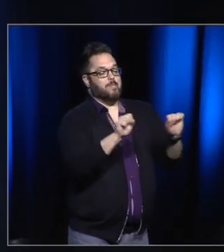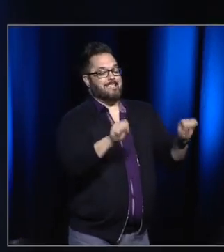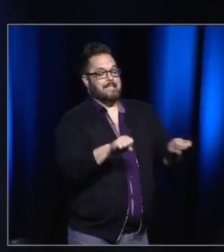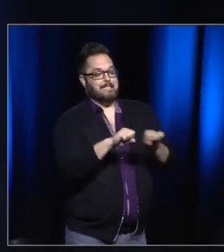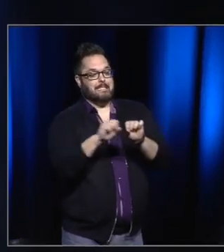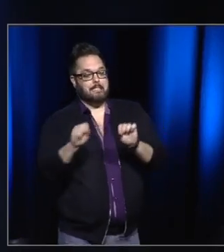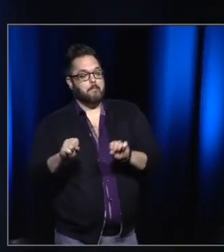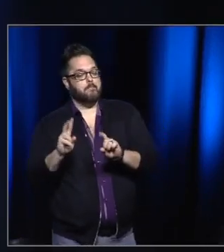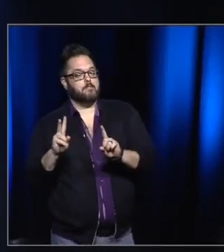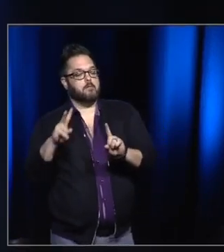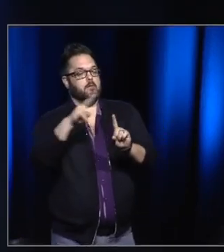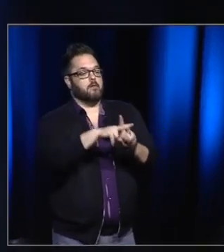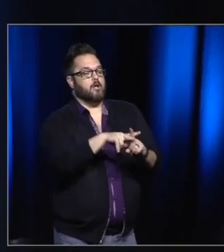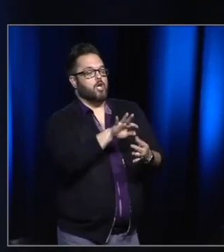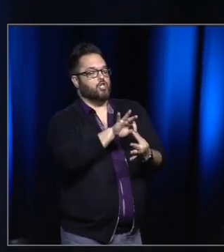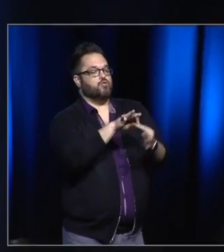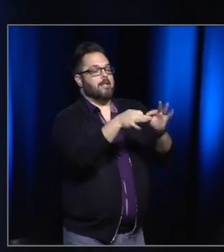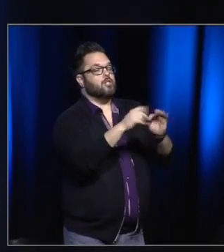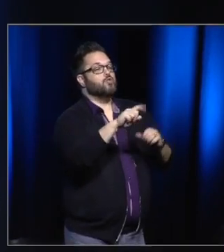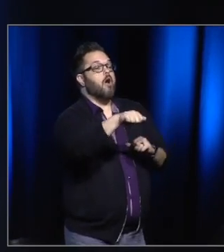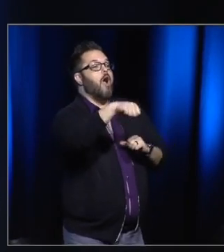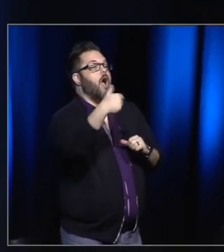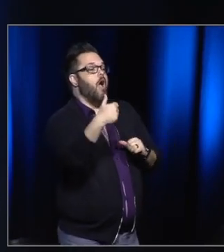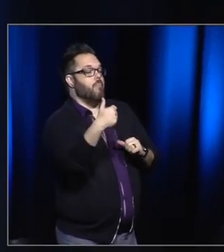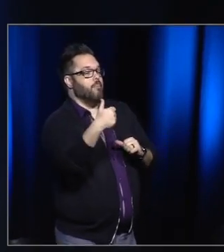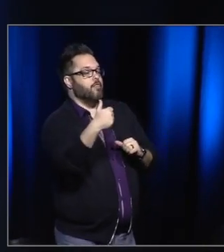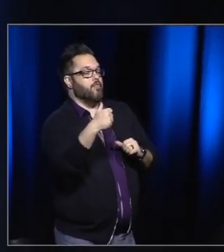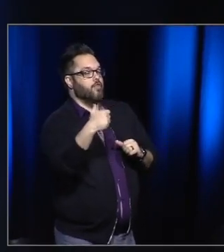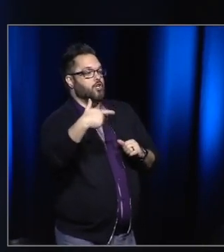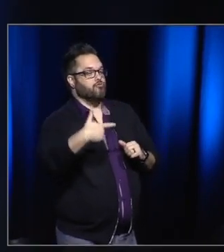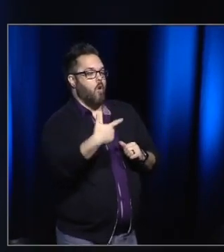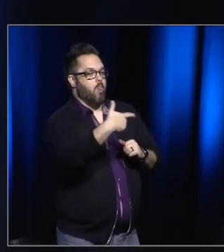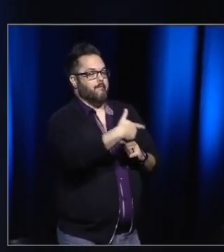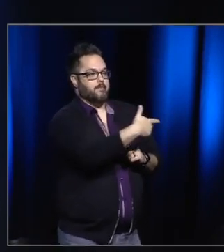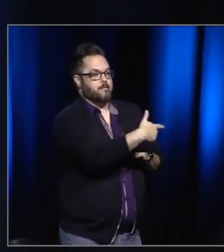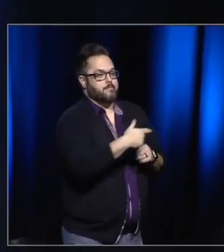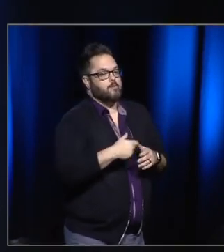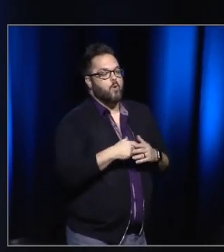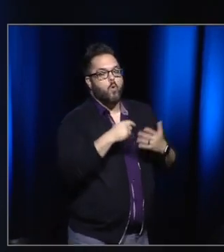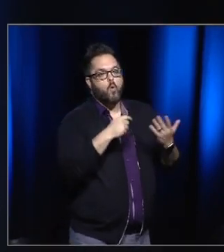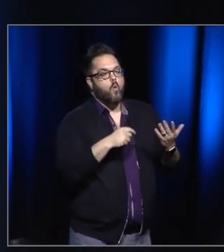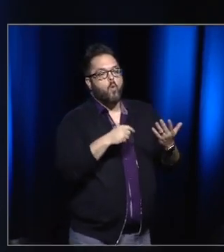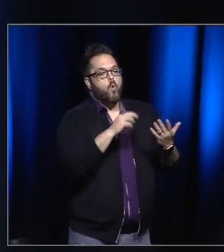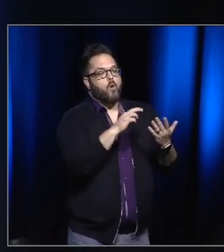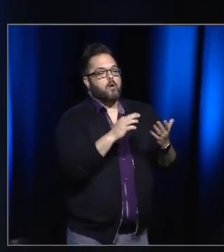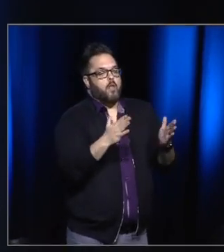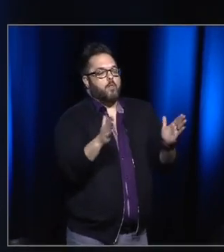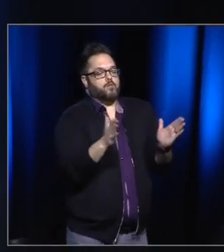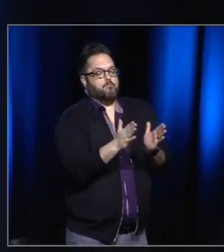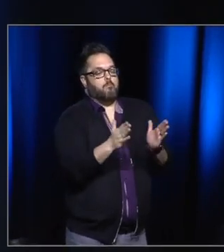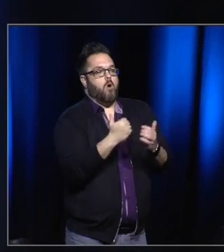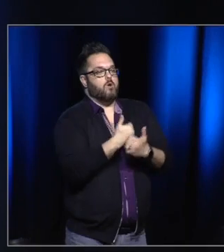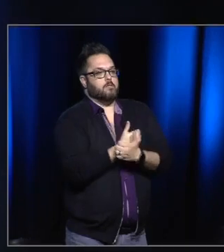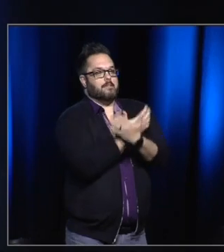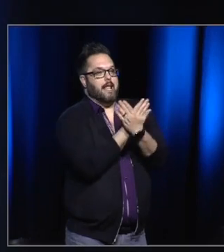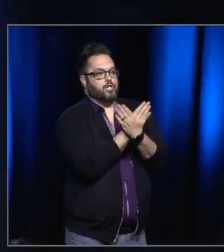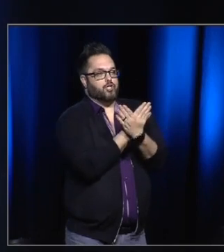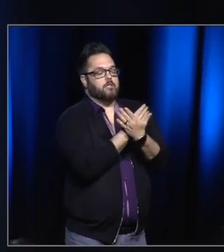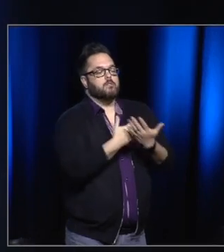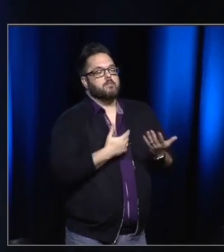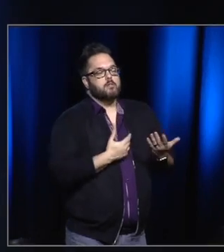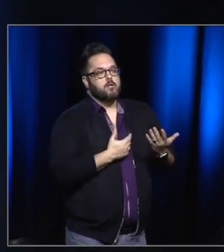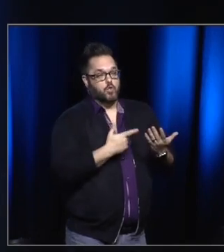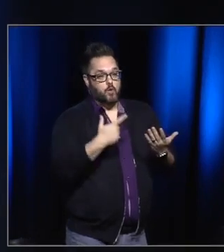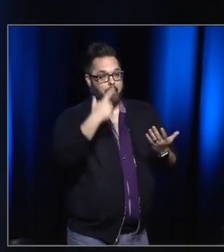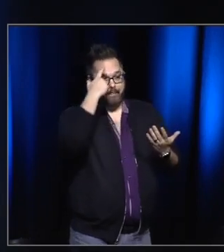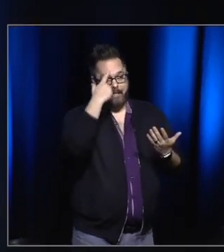translated in other dolphin Tursio populations or in other small cetacean species? Do you think